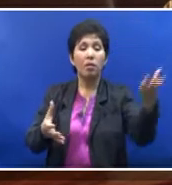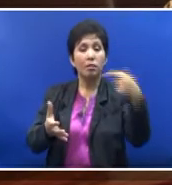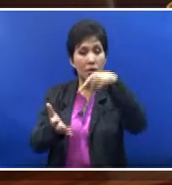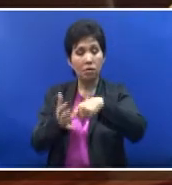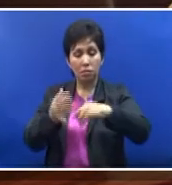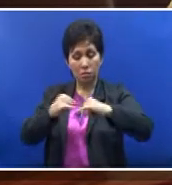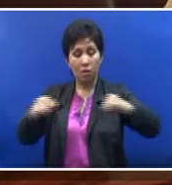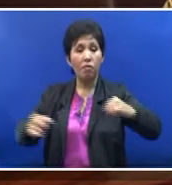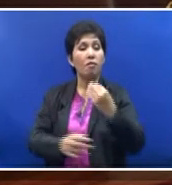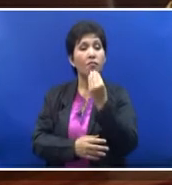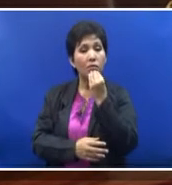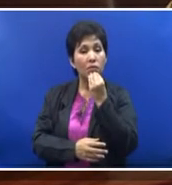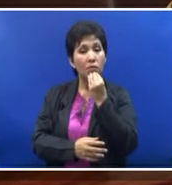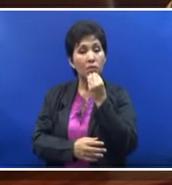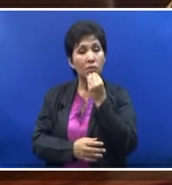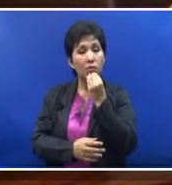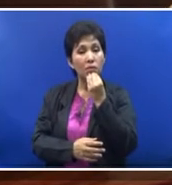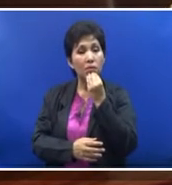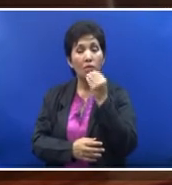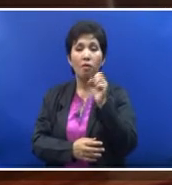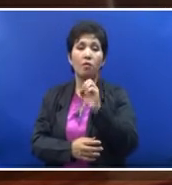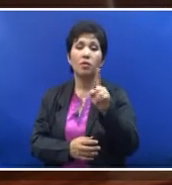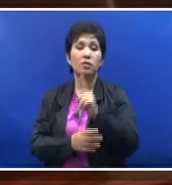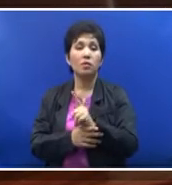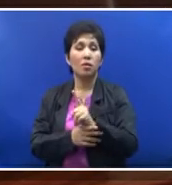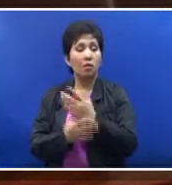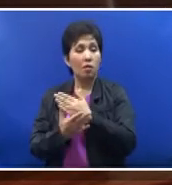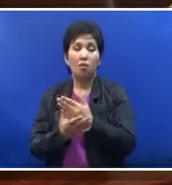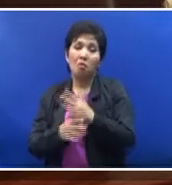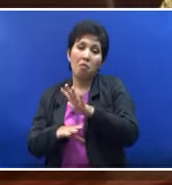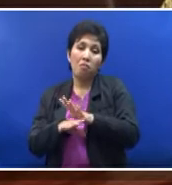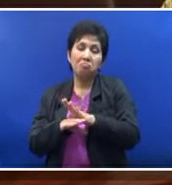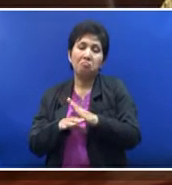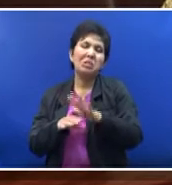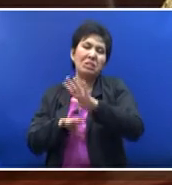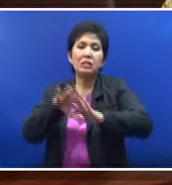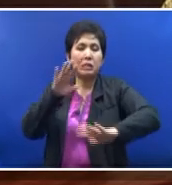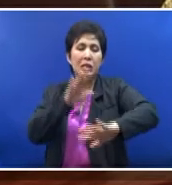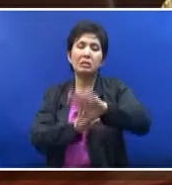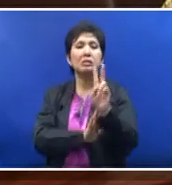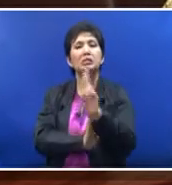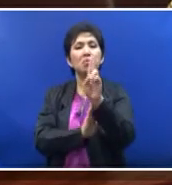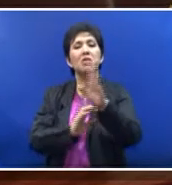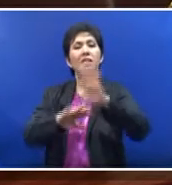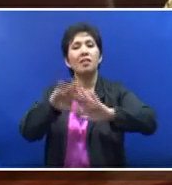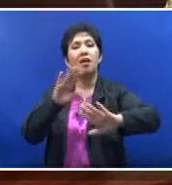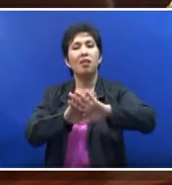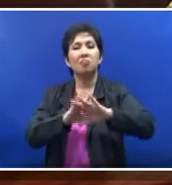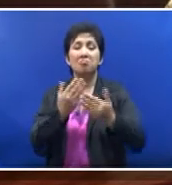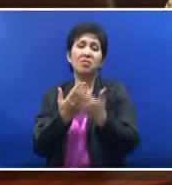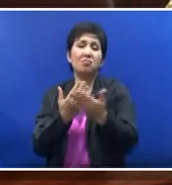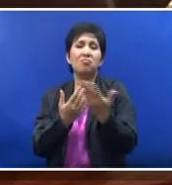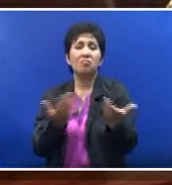of food, in order for them to eat, of course, it is more comfortable for them to use hands. Right, so this is how